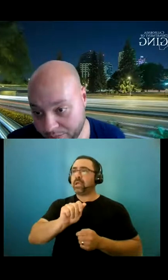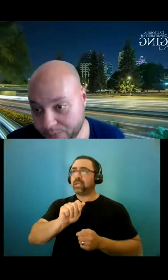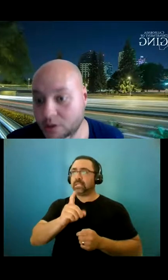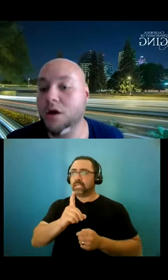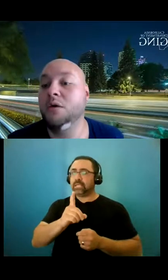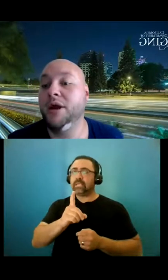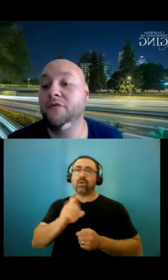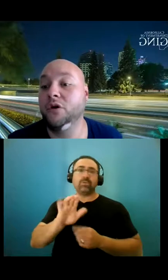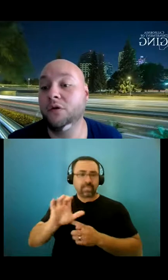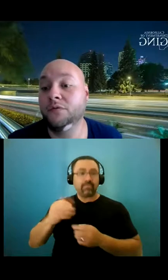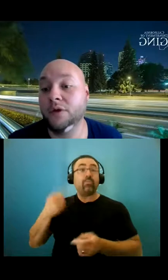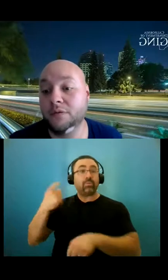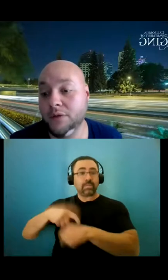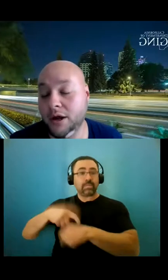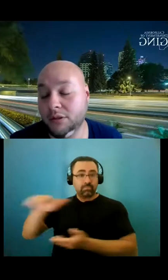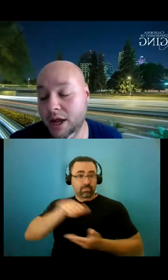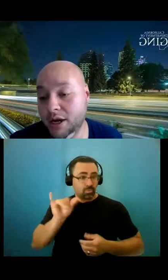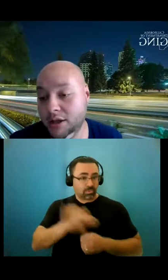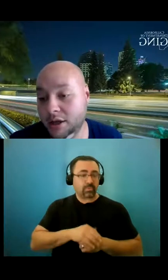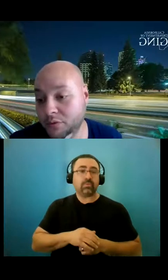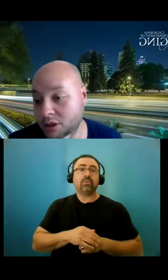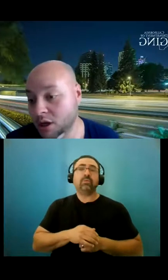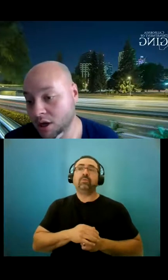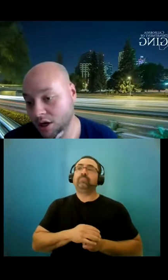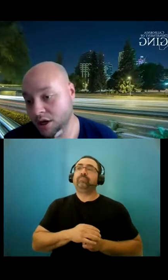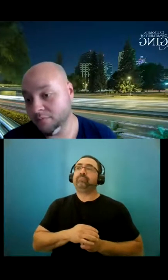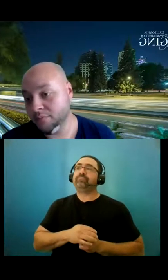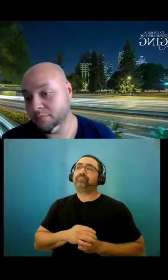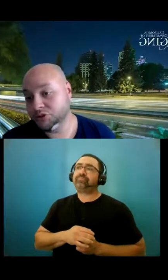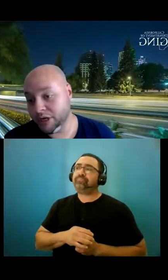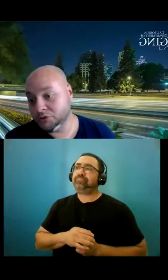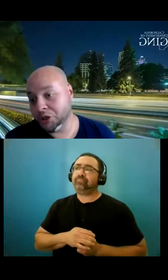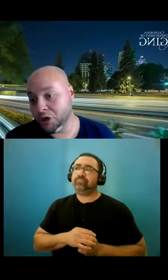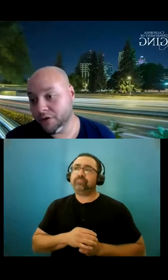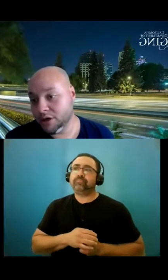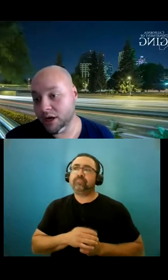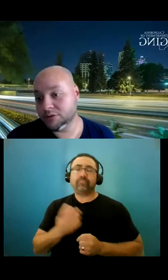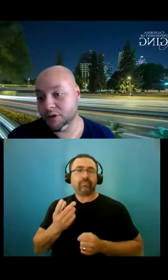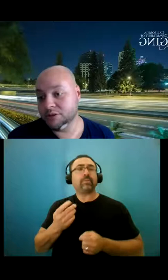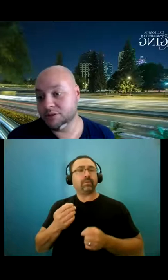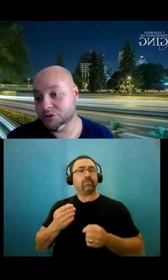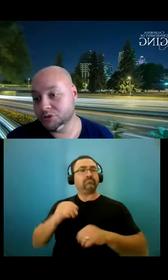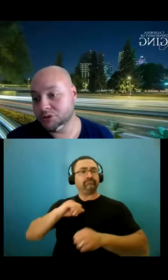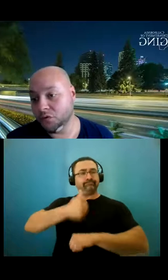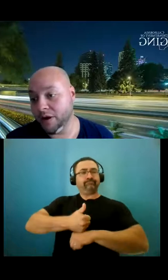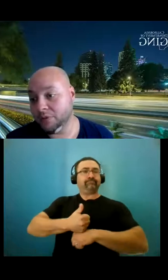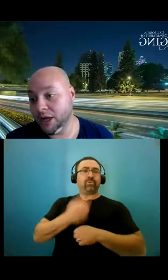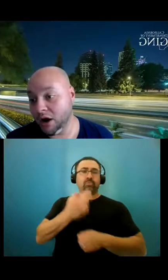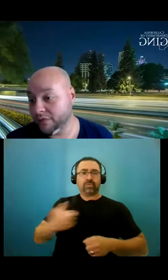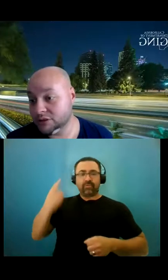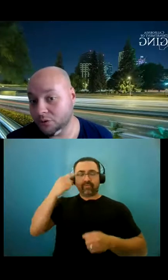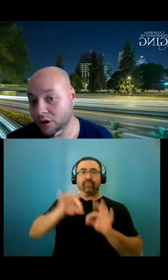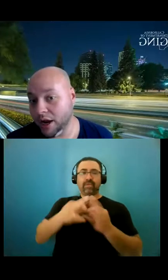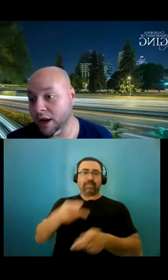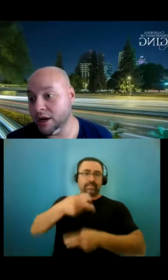here. Our behavioral health line that we stood up during COVID, as well as some resources for family